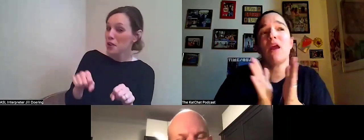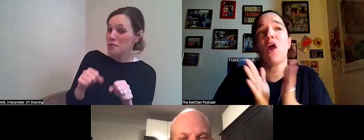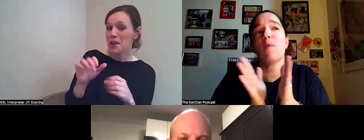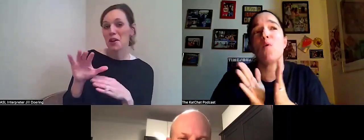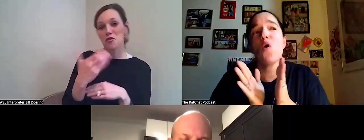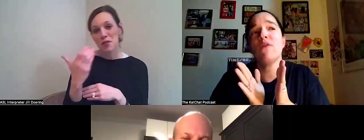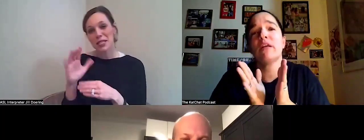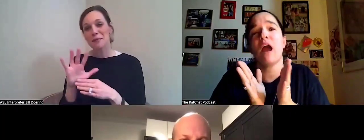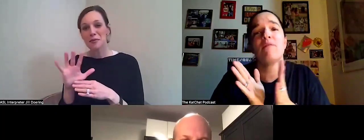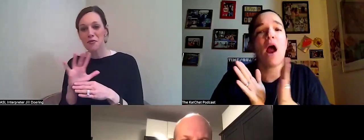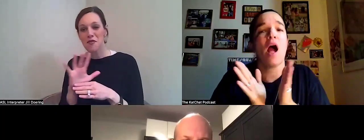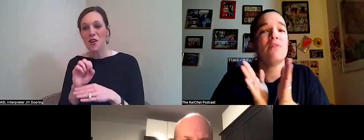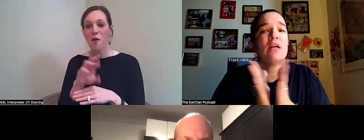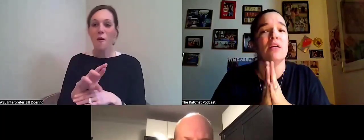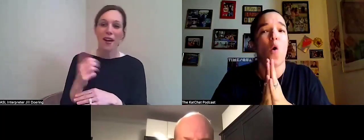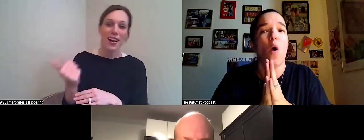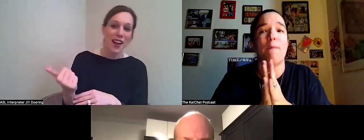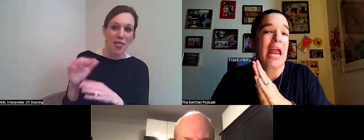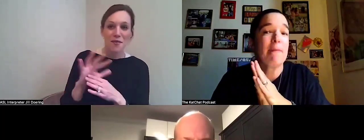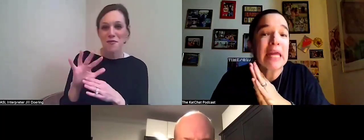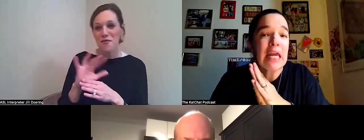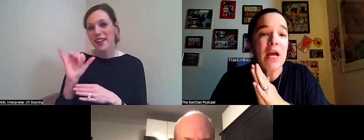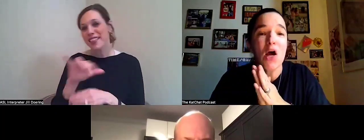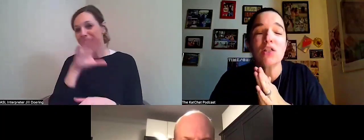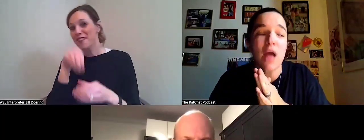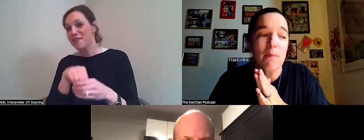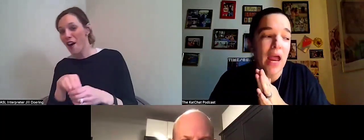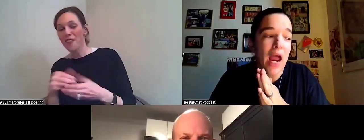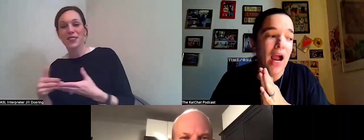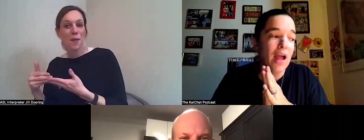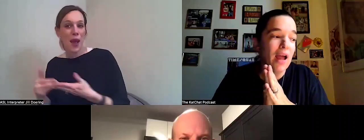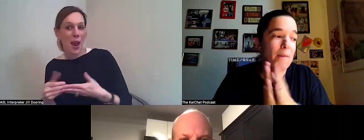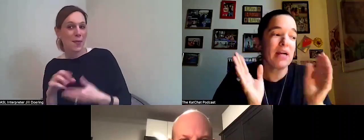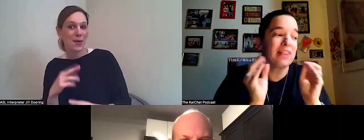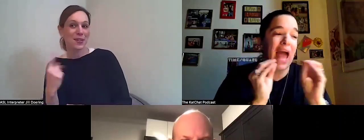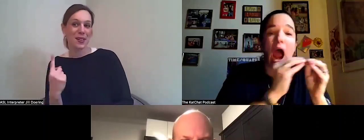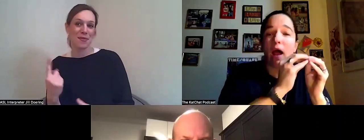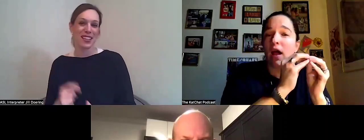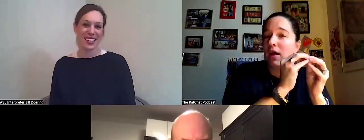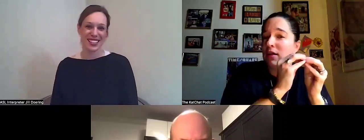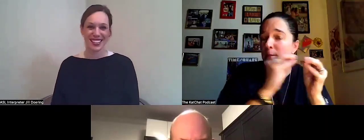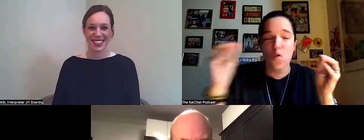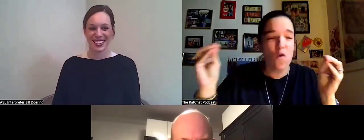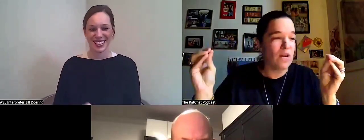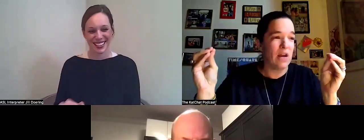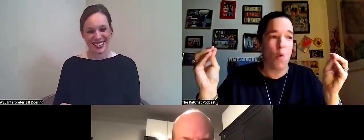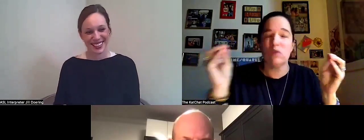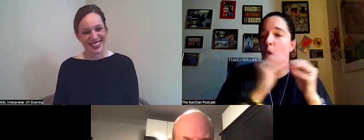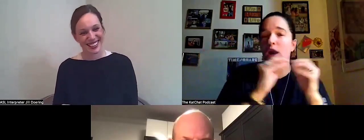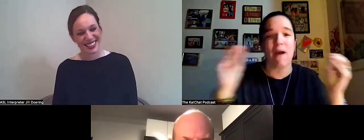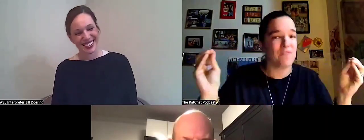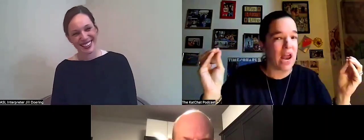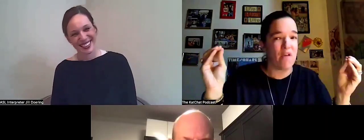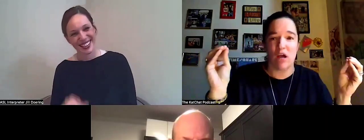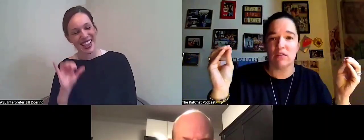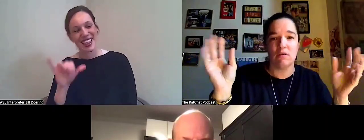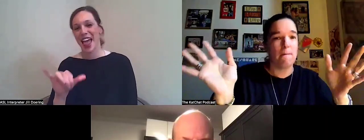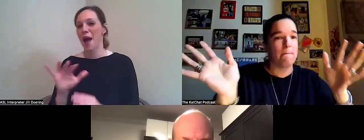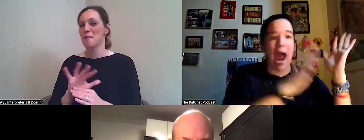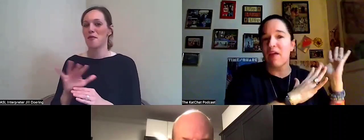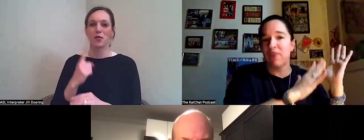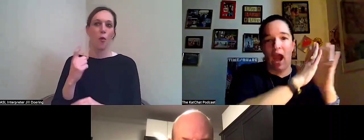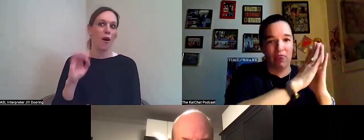It could be another movie that involving, a baby or something. Because that movie was one of my